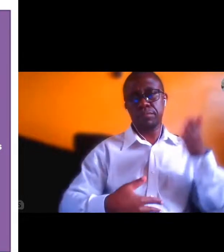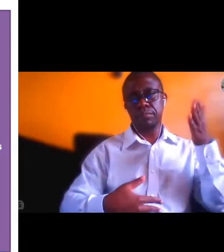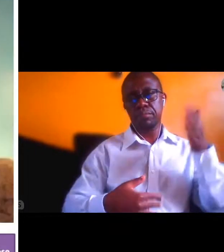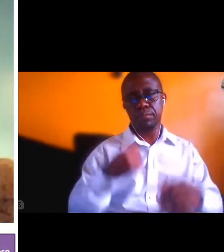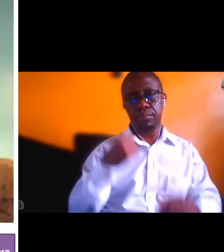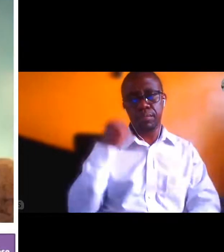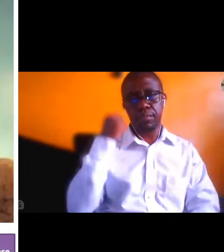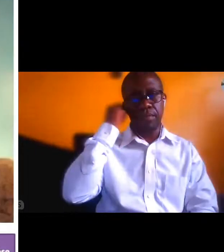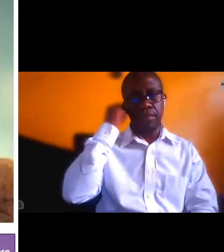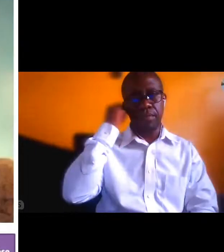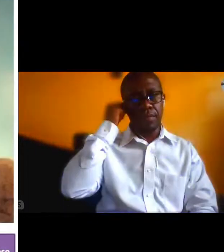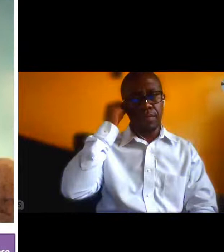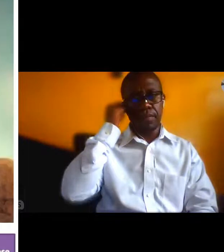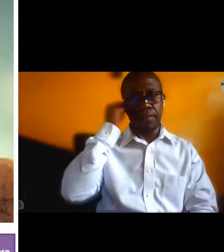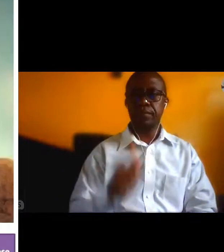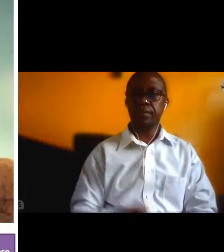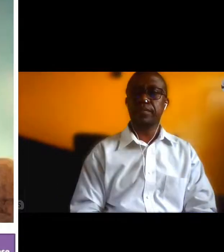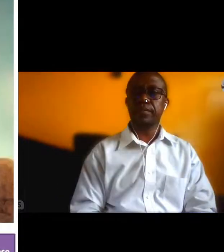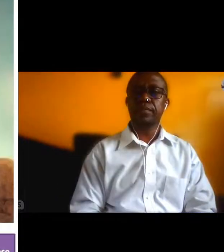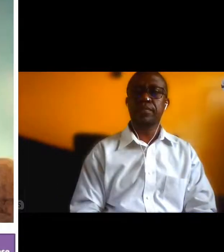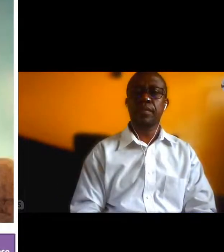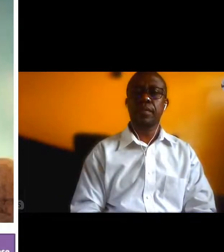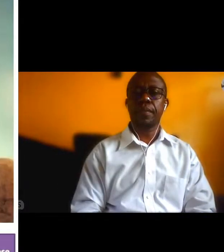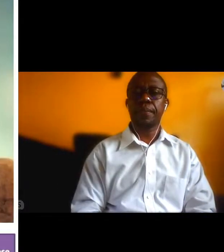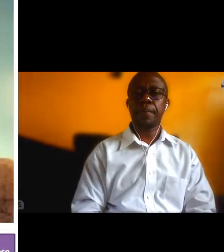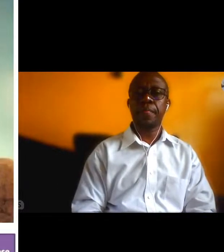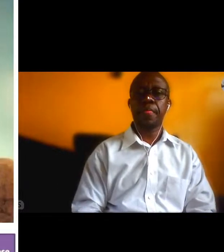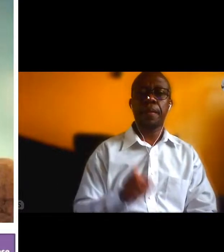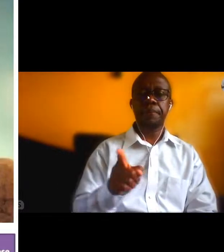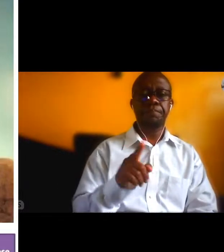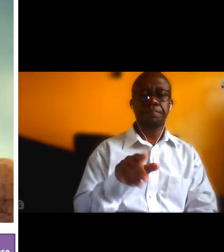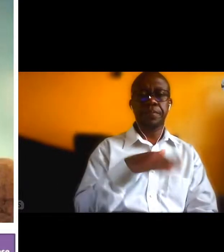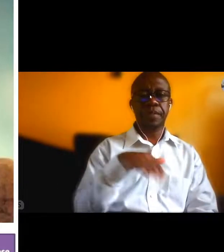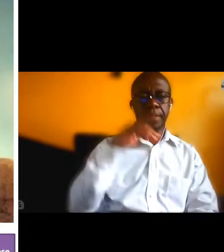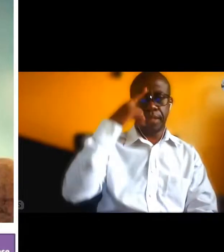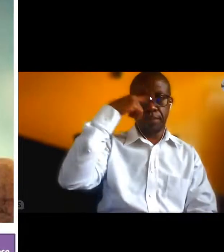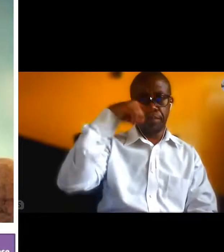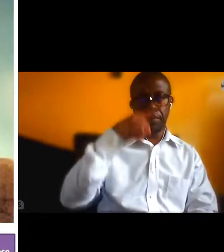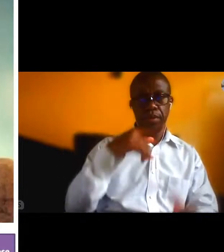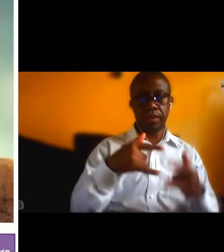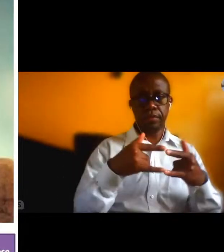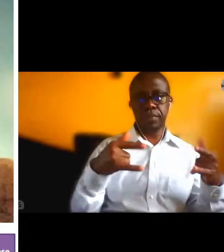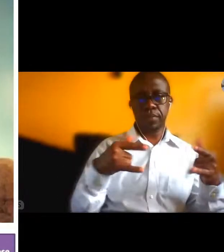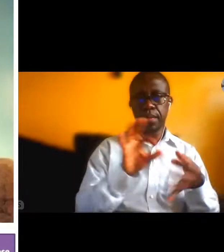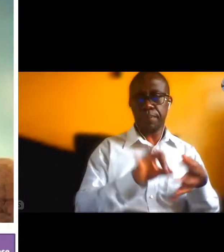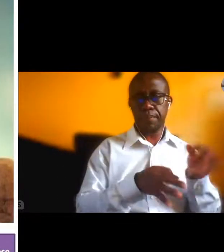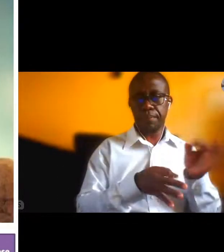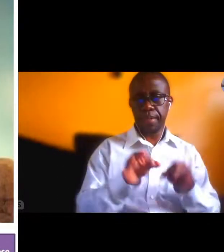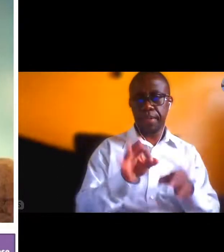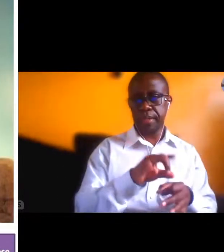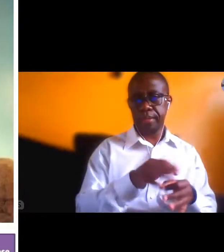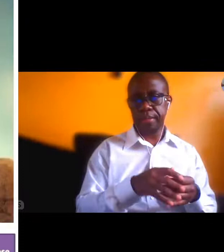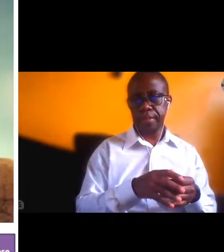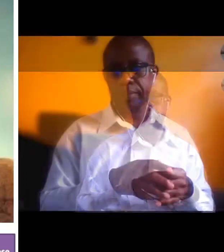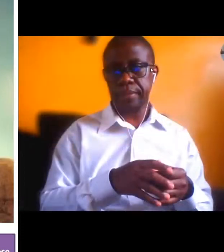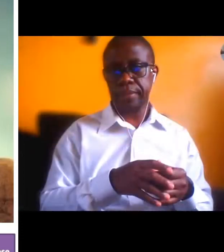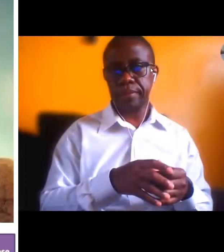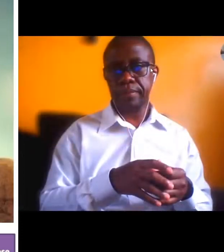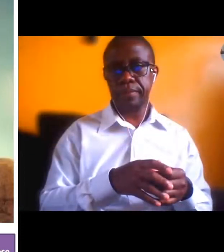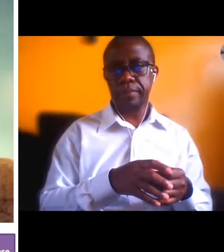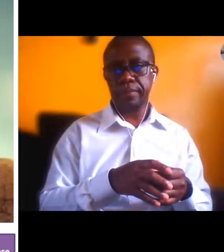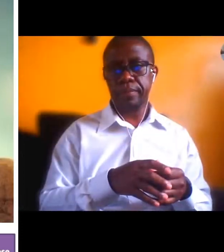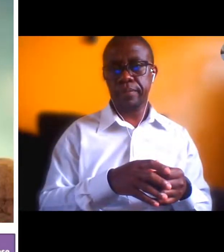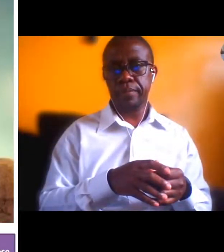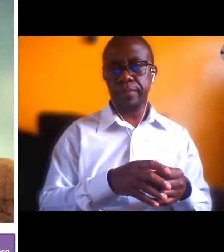I'll be finished in the next few minutes. The next slide is around policy gap analysis. As you know,